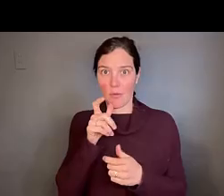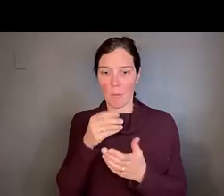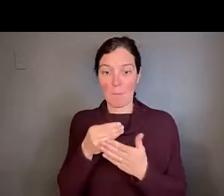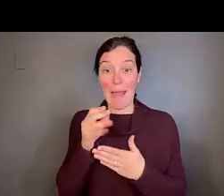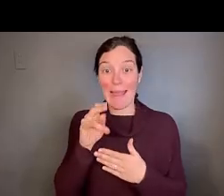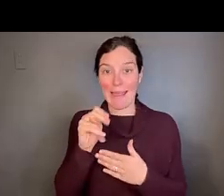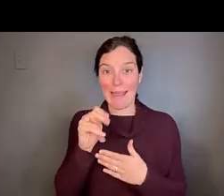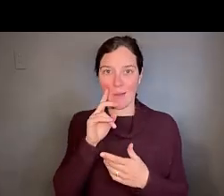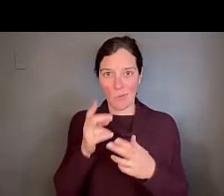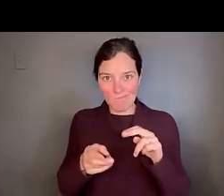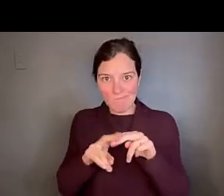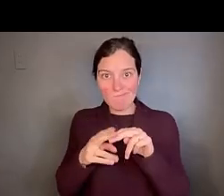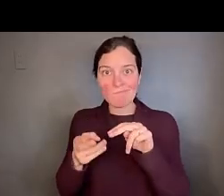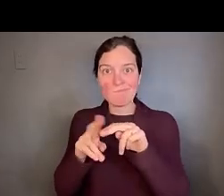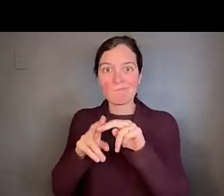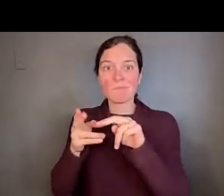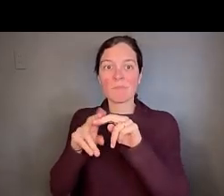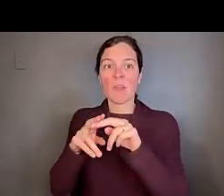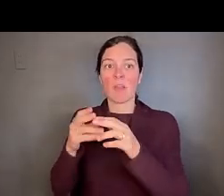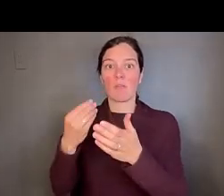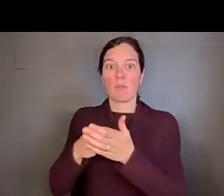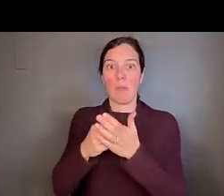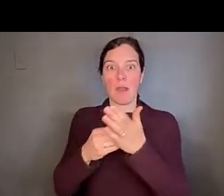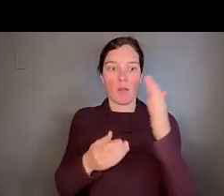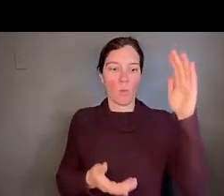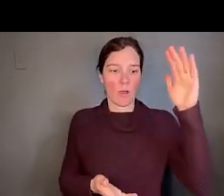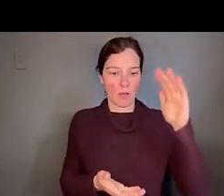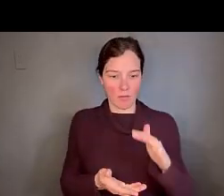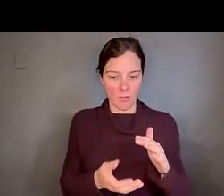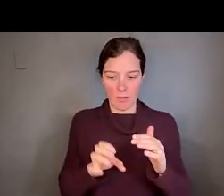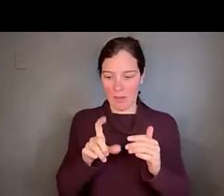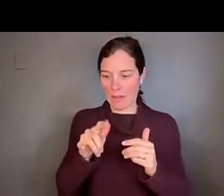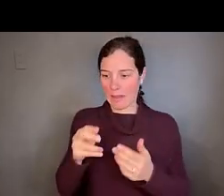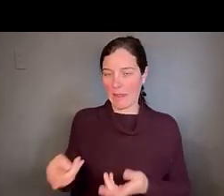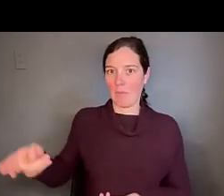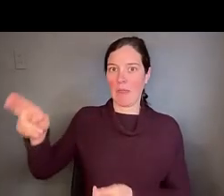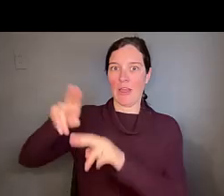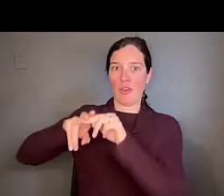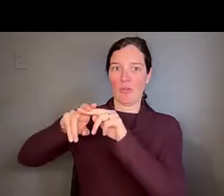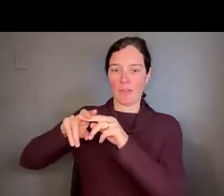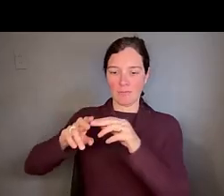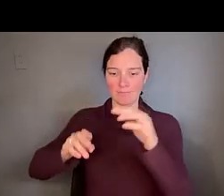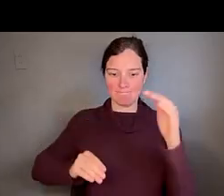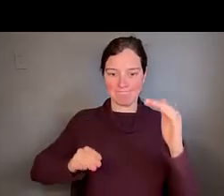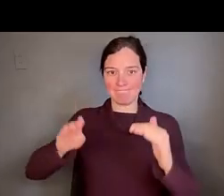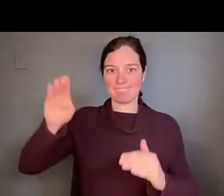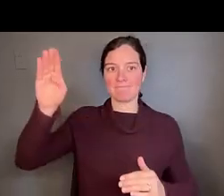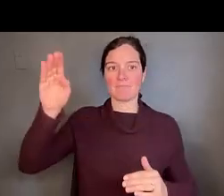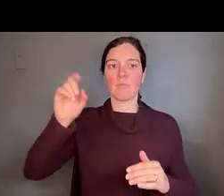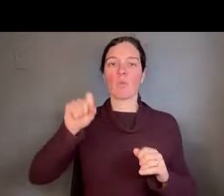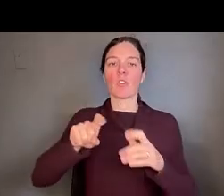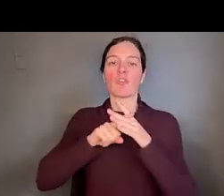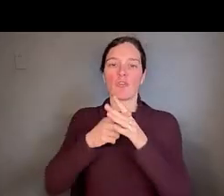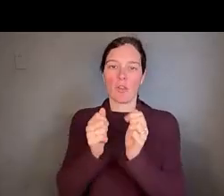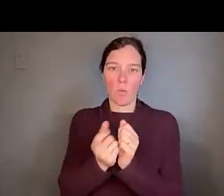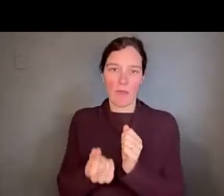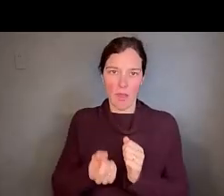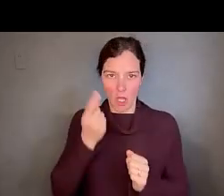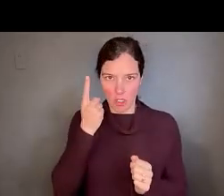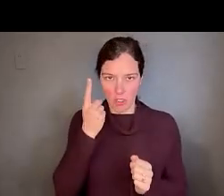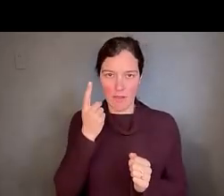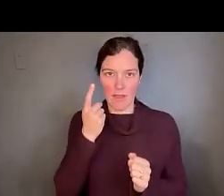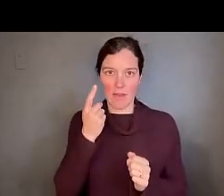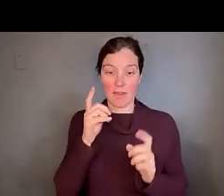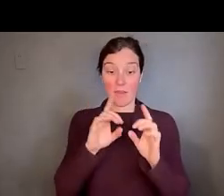in will keep going up. And so the monies are going to come down, the claims keep coming up. So we should start with understanding that